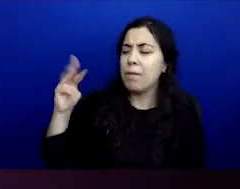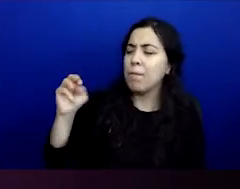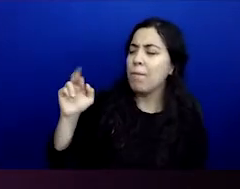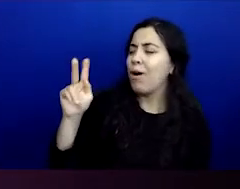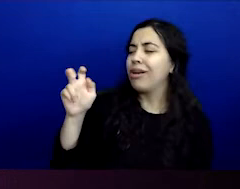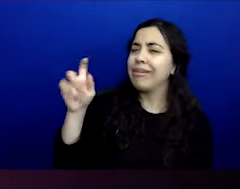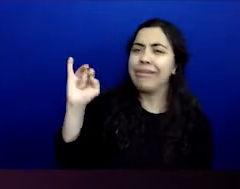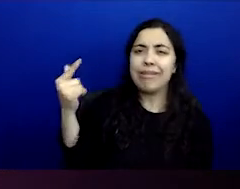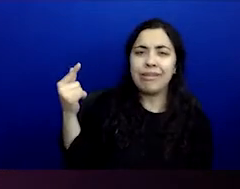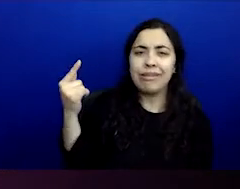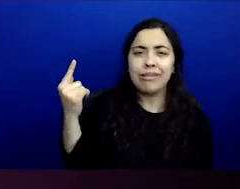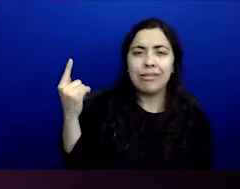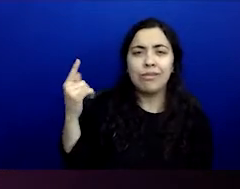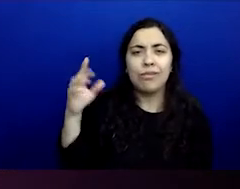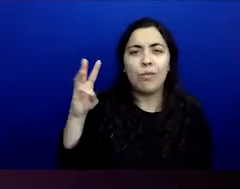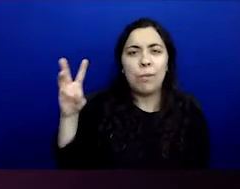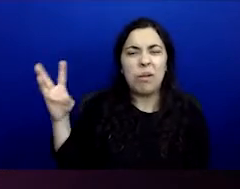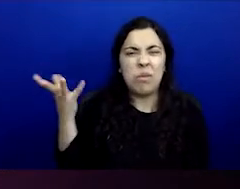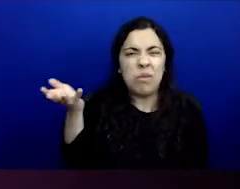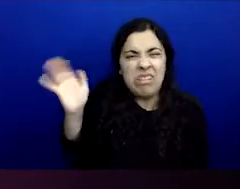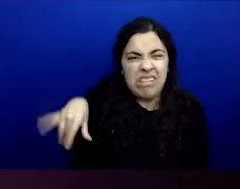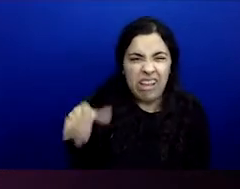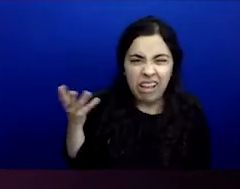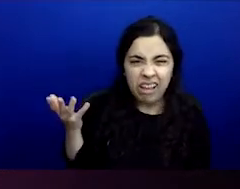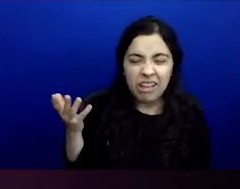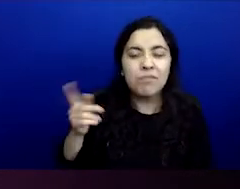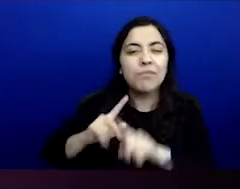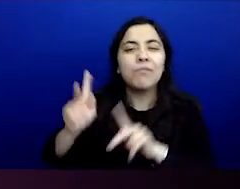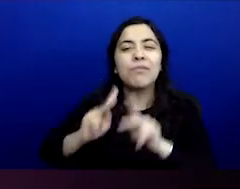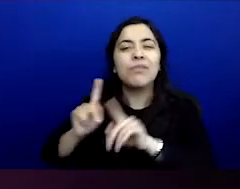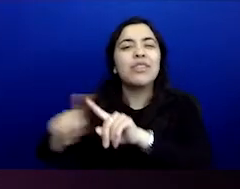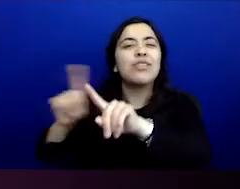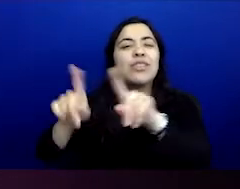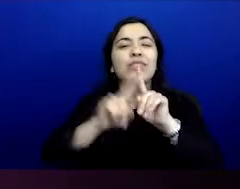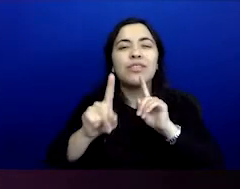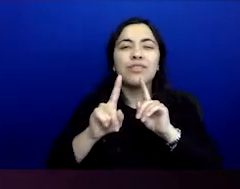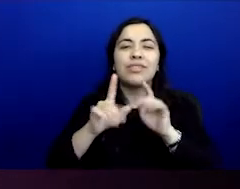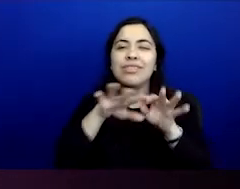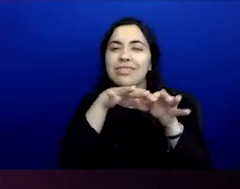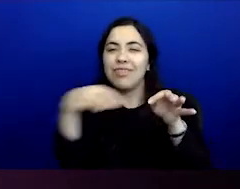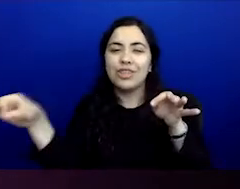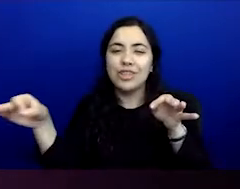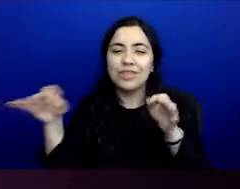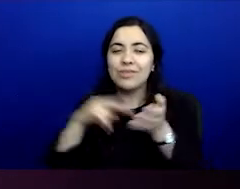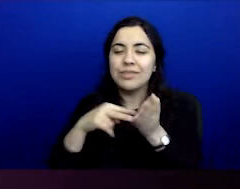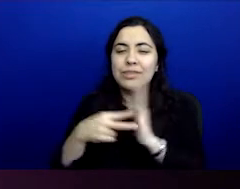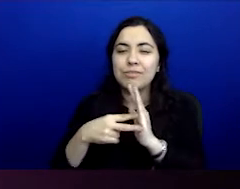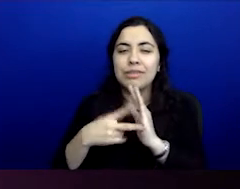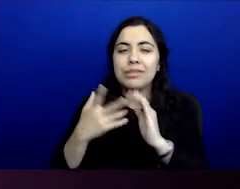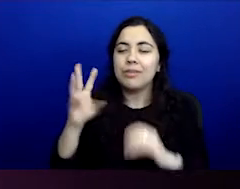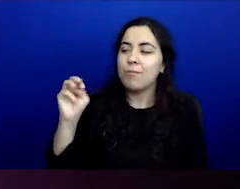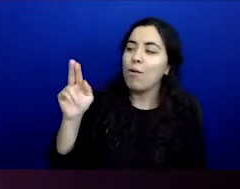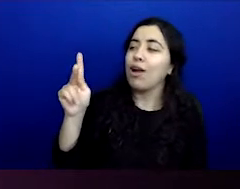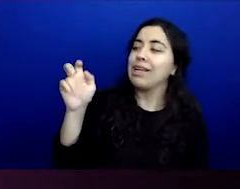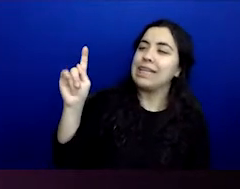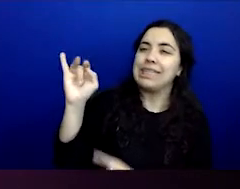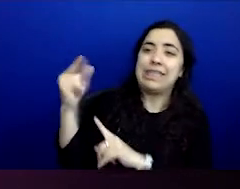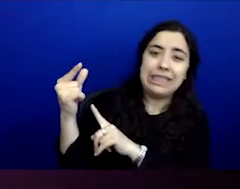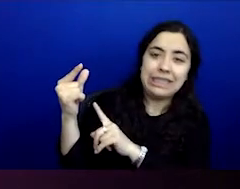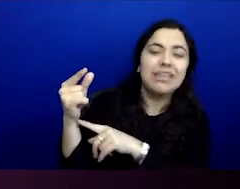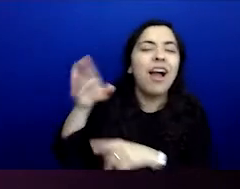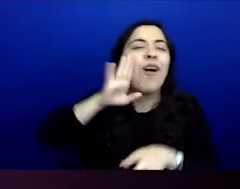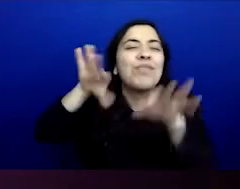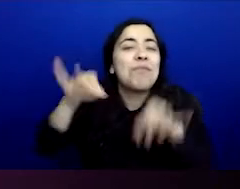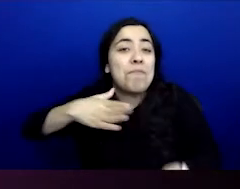everyone might have a different definition of what they say when they say marketing. So I'll give my my definition here so that we can set